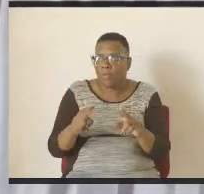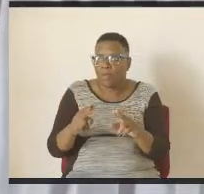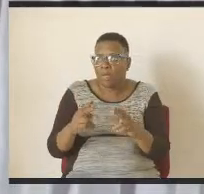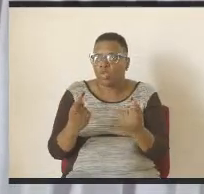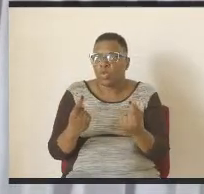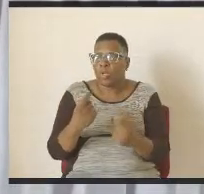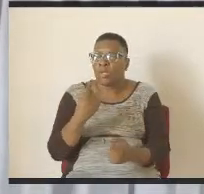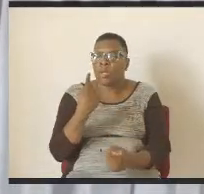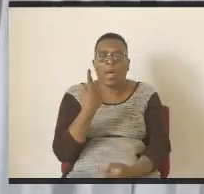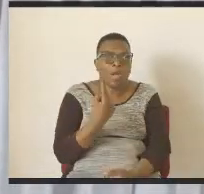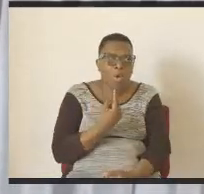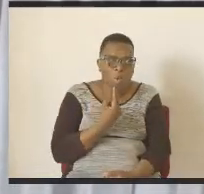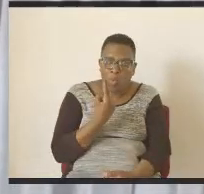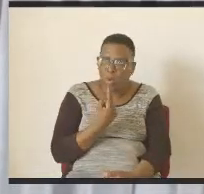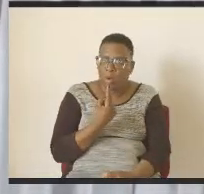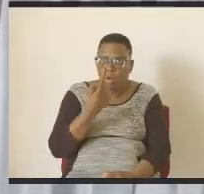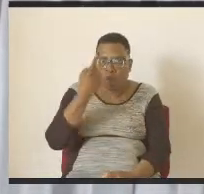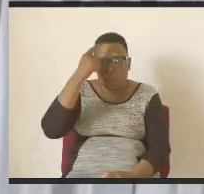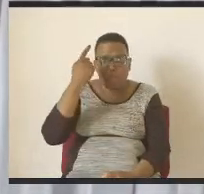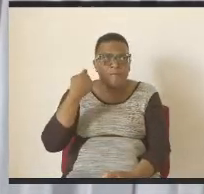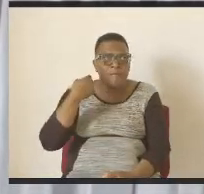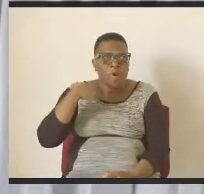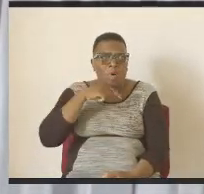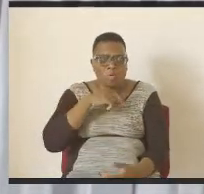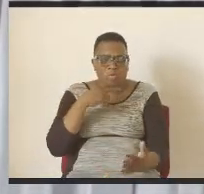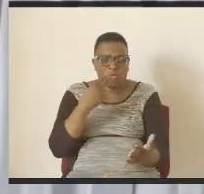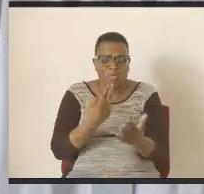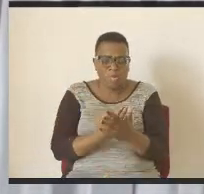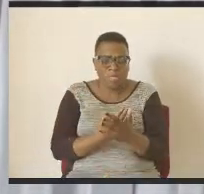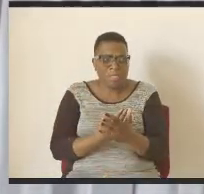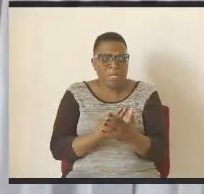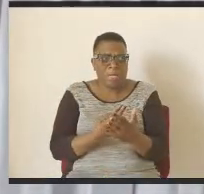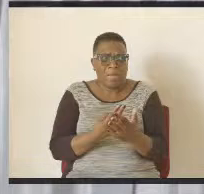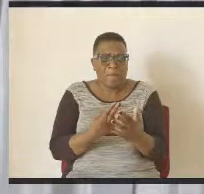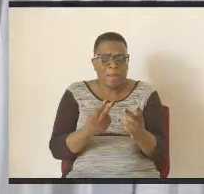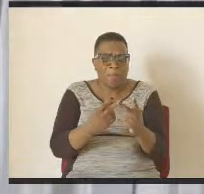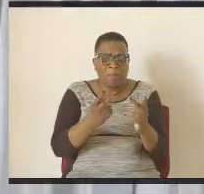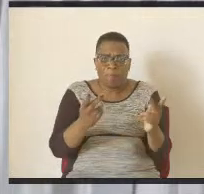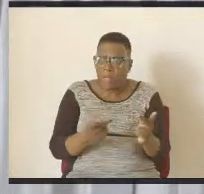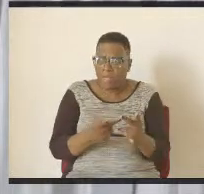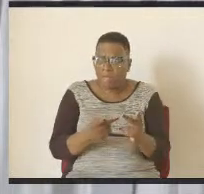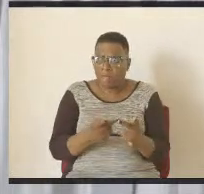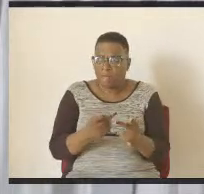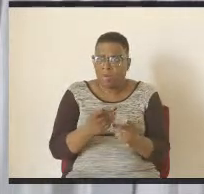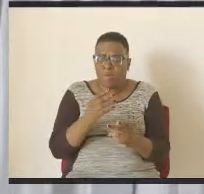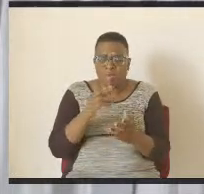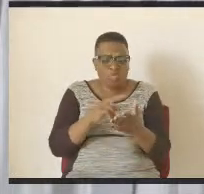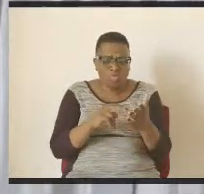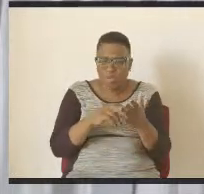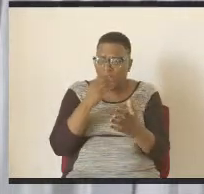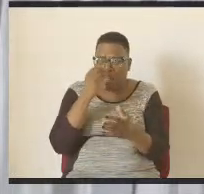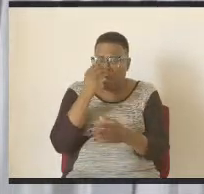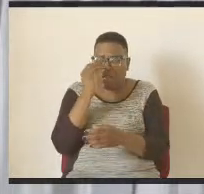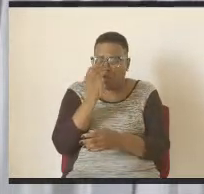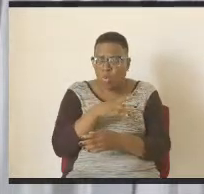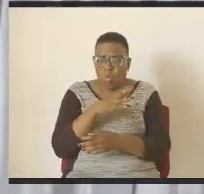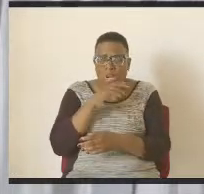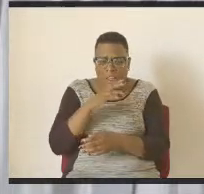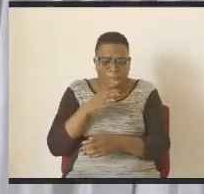alone. And for us to be able to get to that place where we never get used to this kind of story, where it's just another